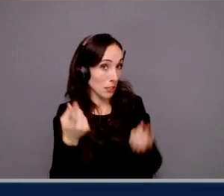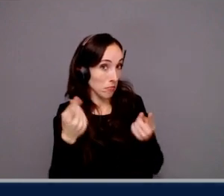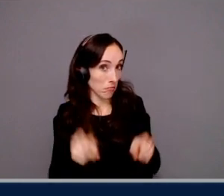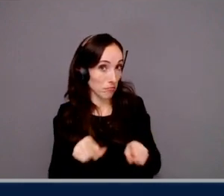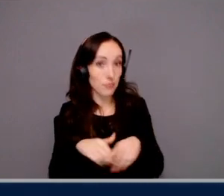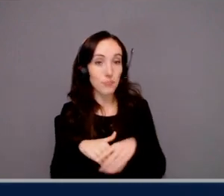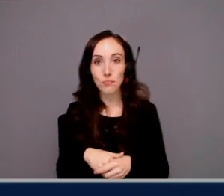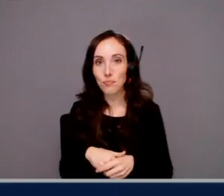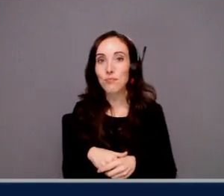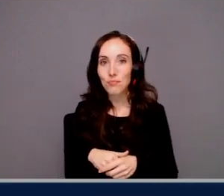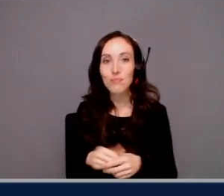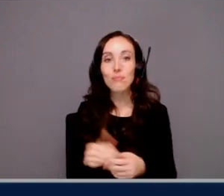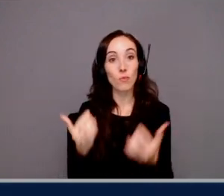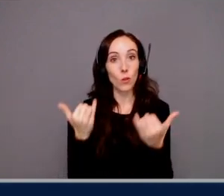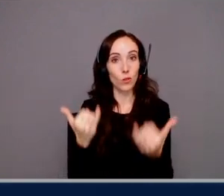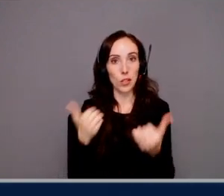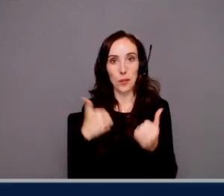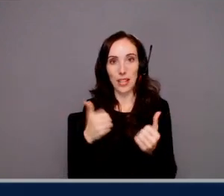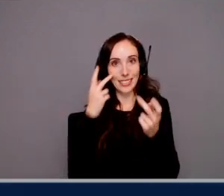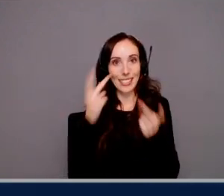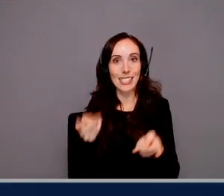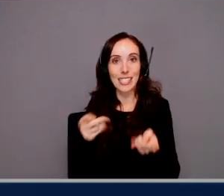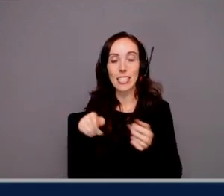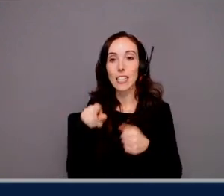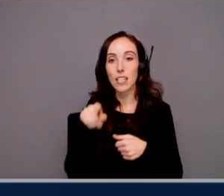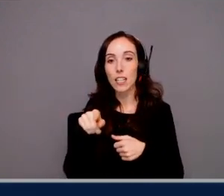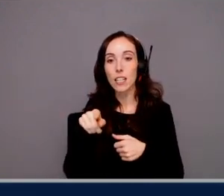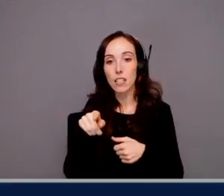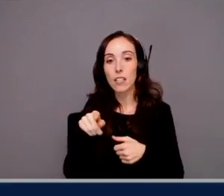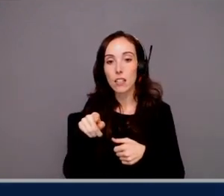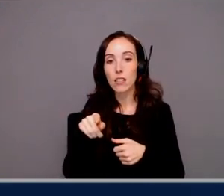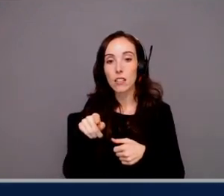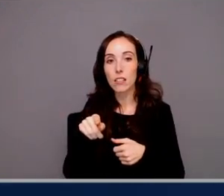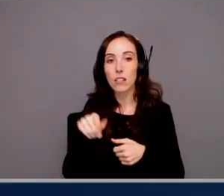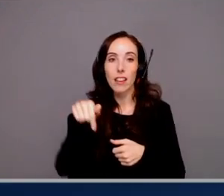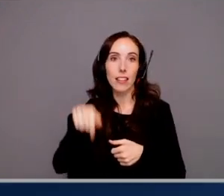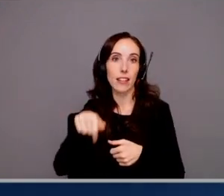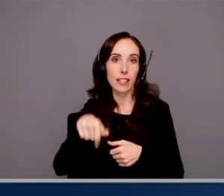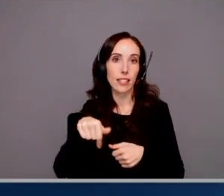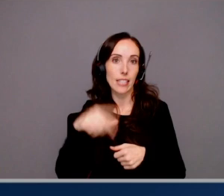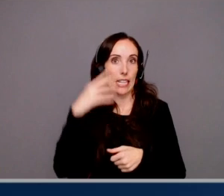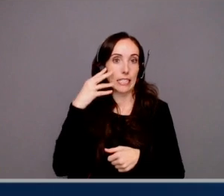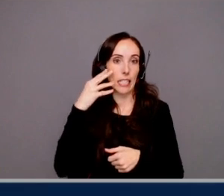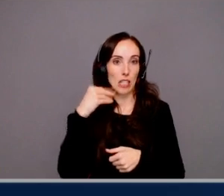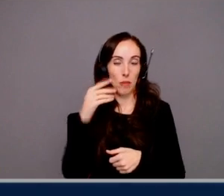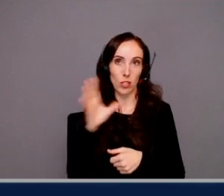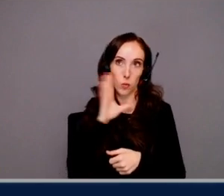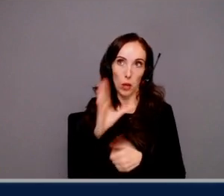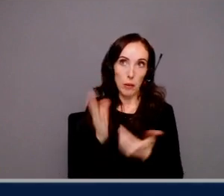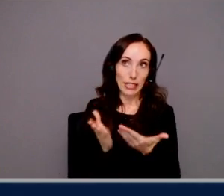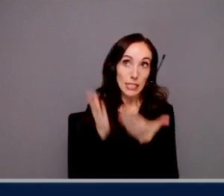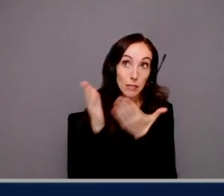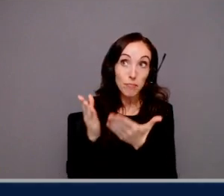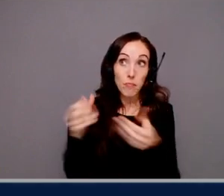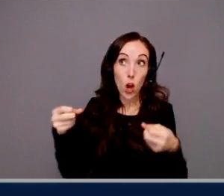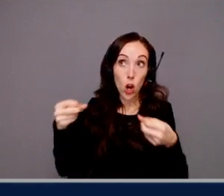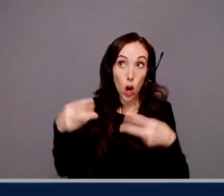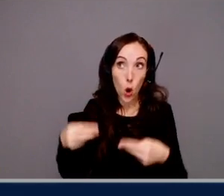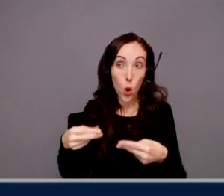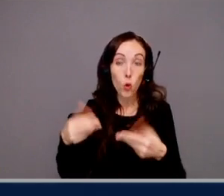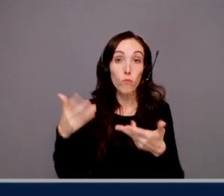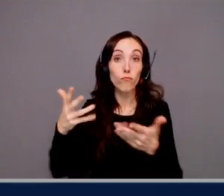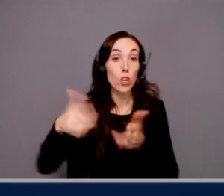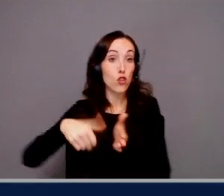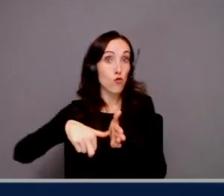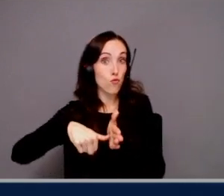at this point, as you can see here, this is an experience that we submit code. Code gets reviewed